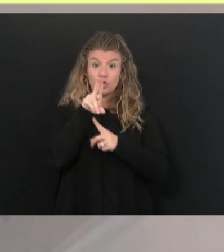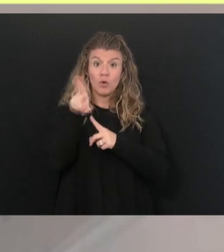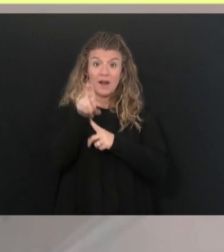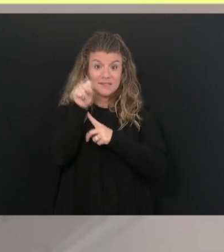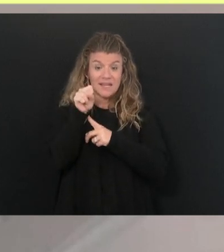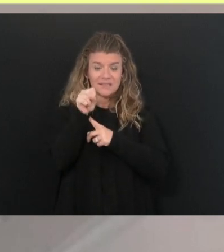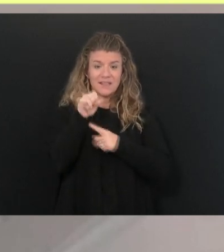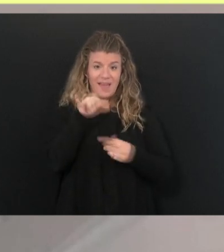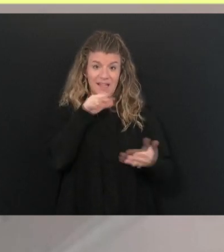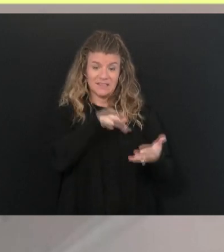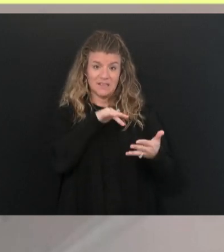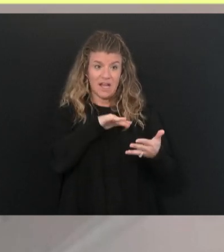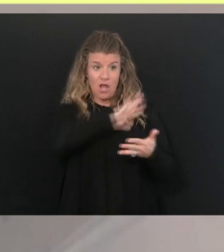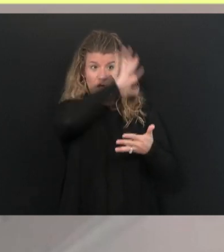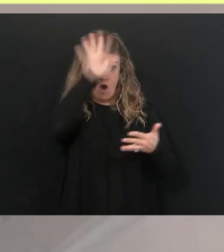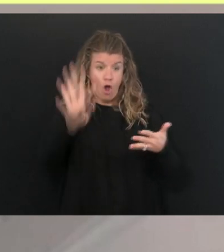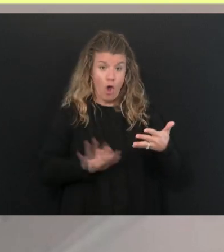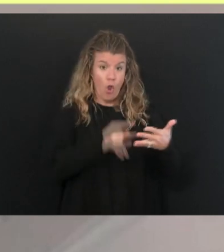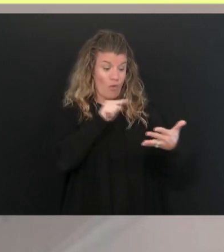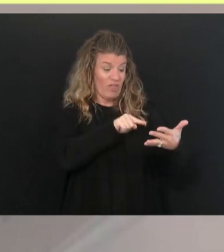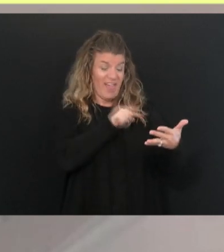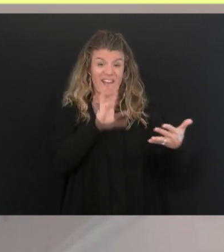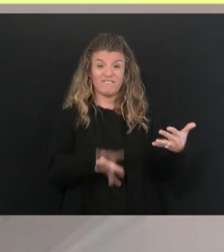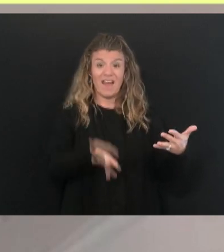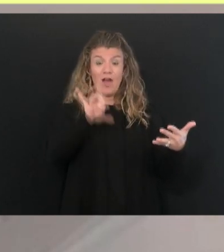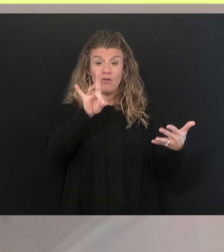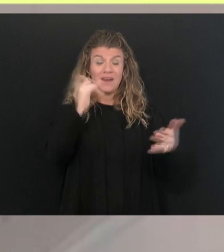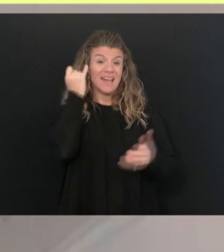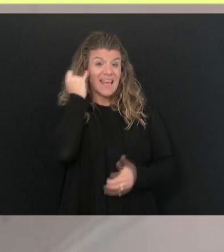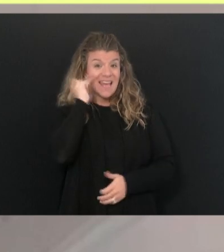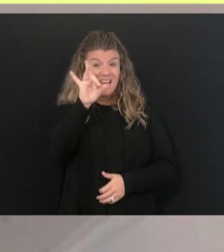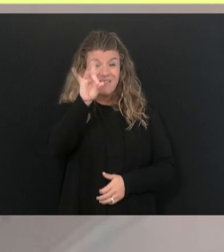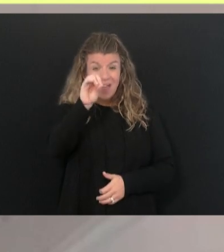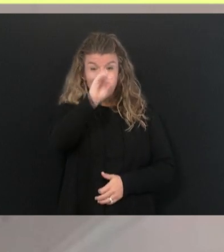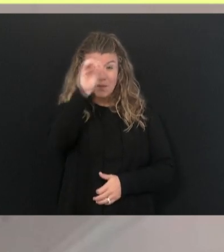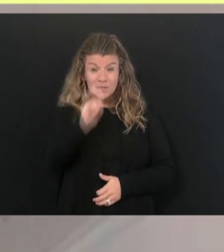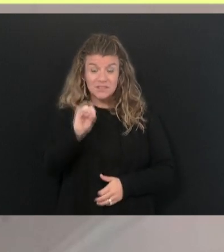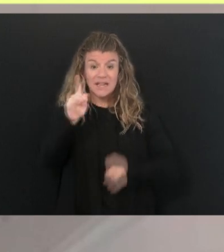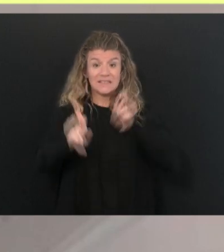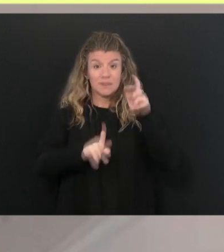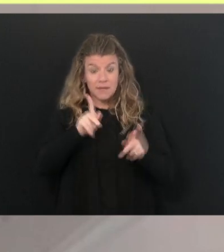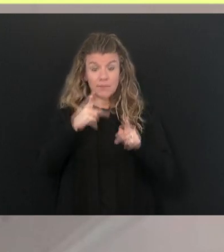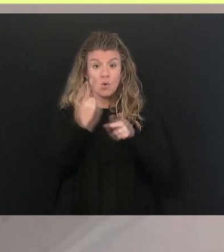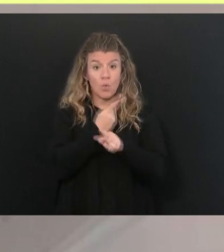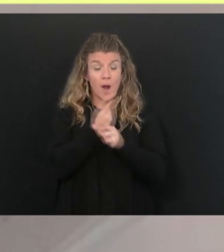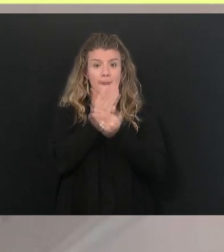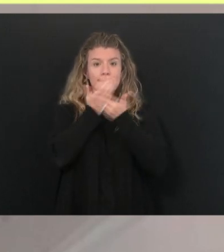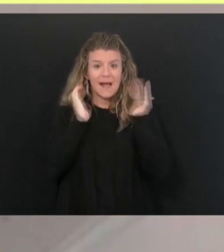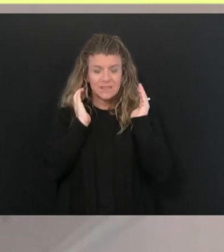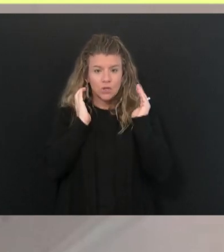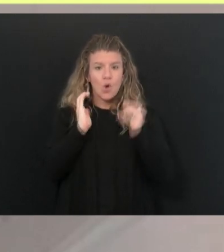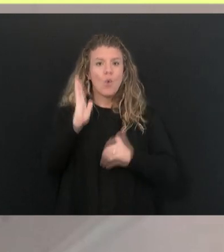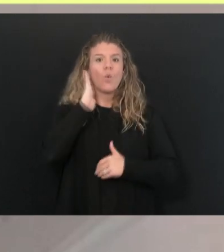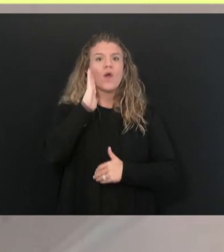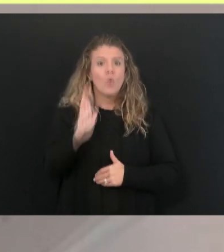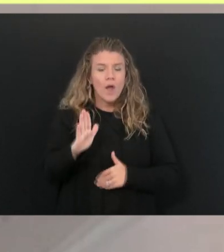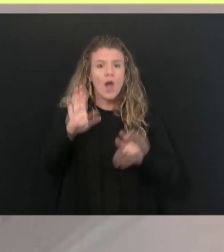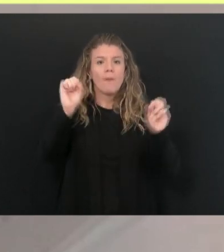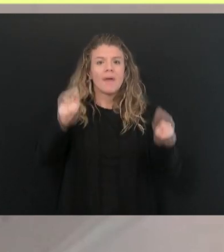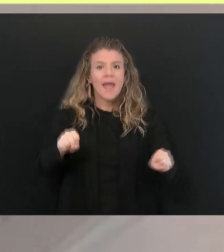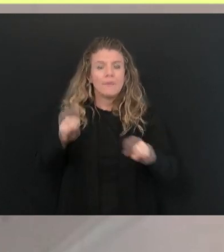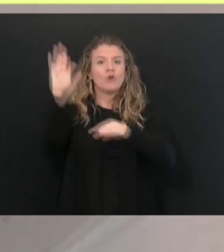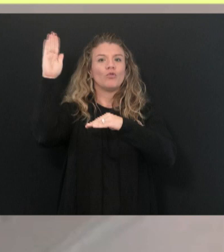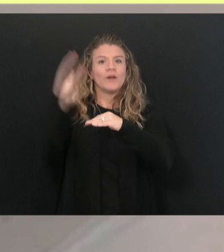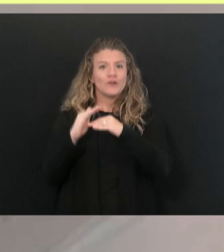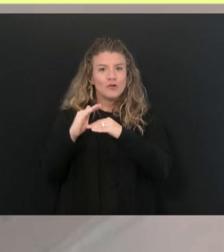found is if we have 80% of our people wear masks, we will be able to reduce the threat